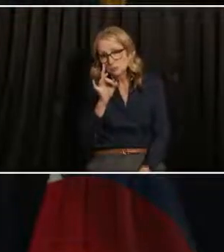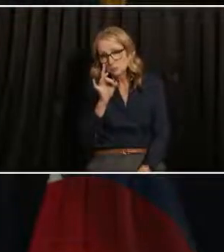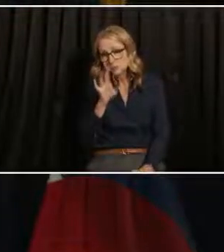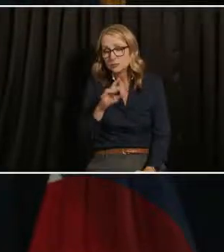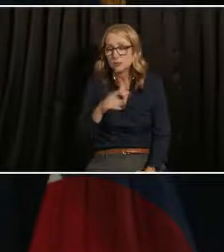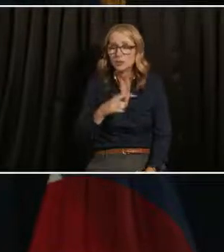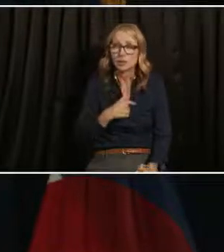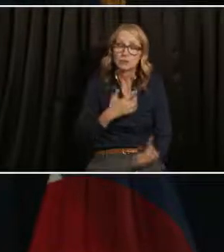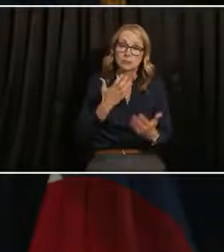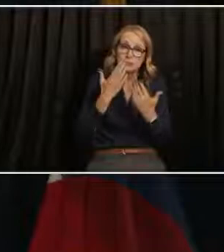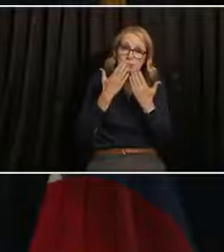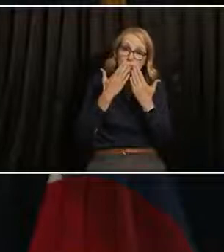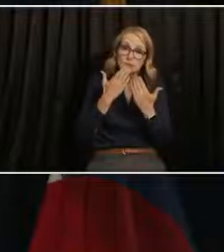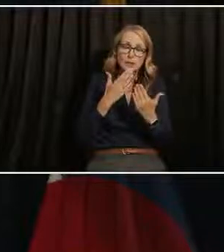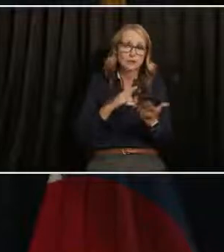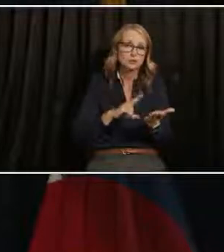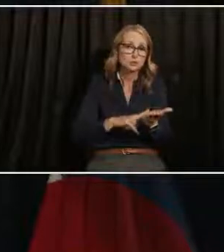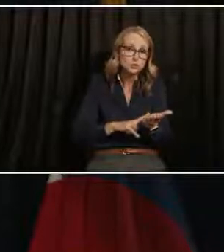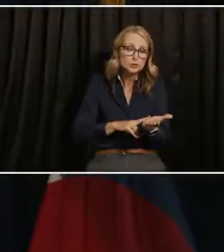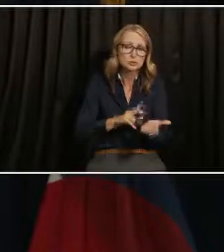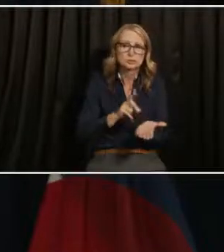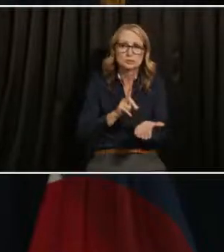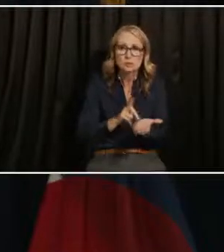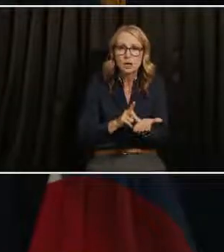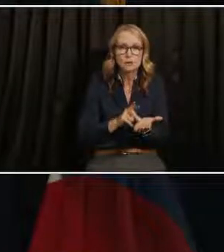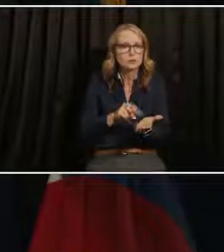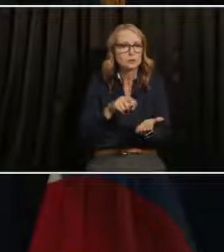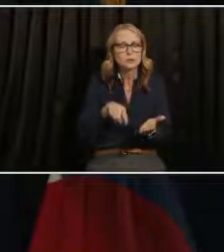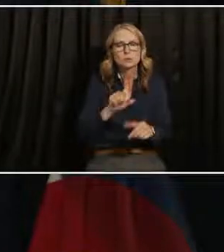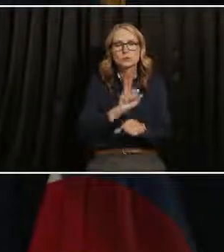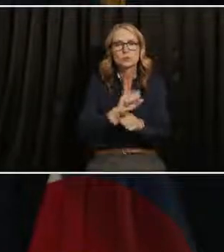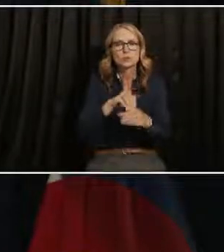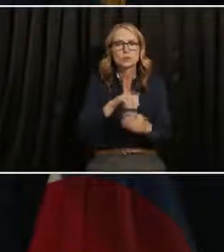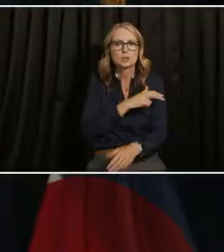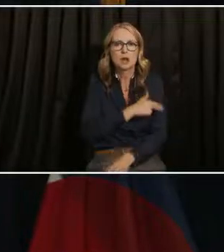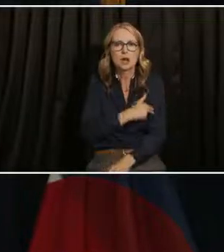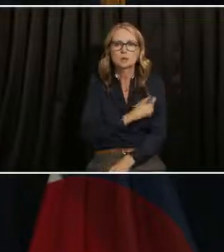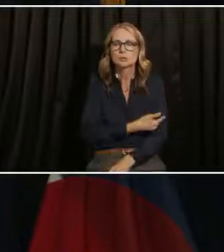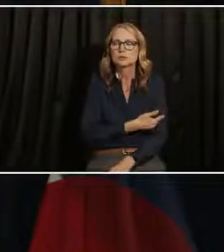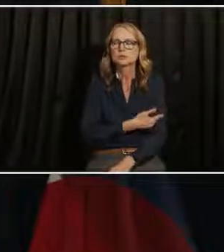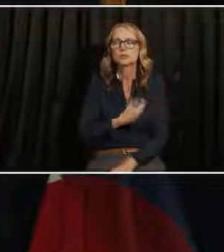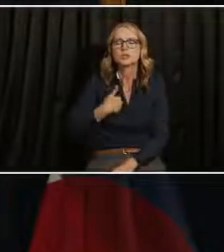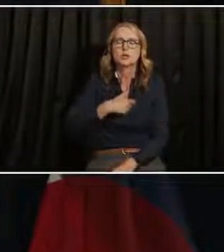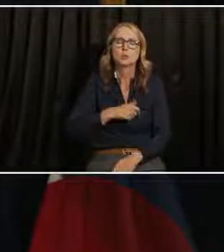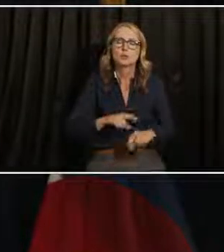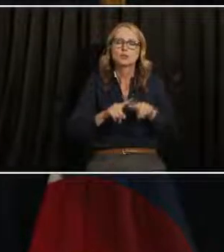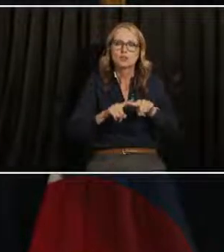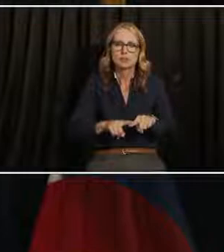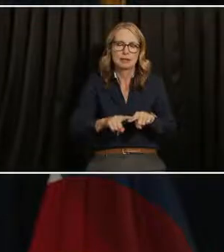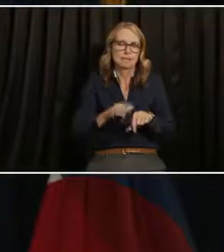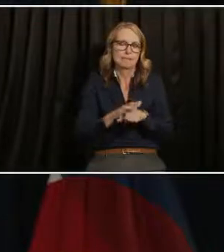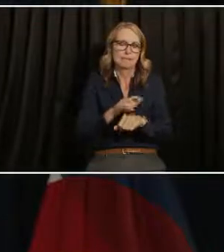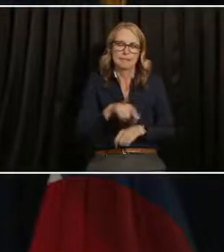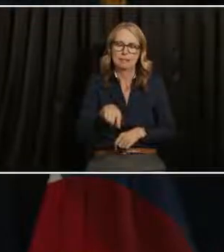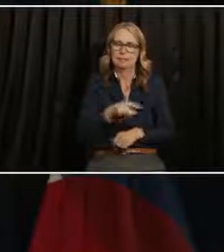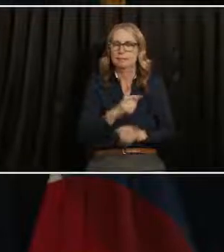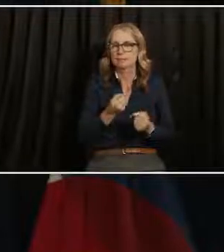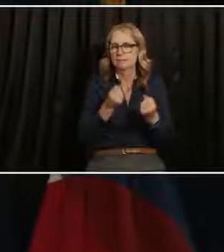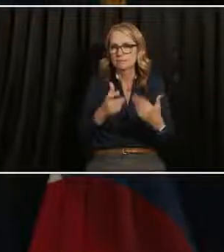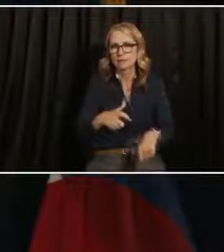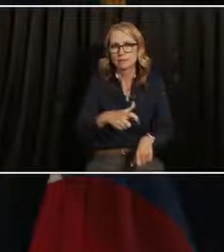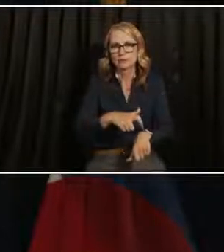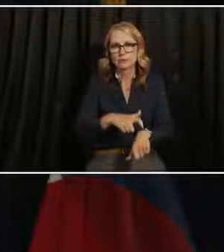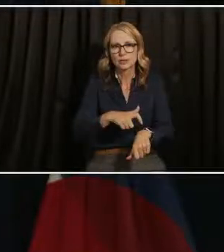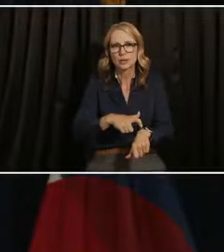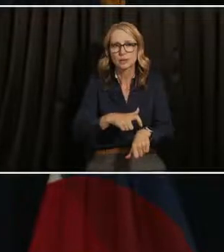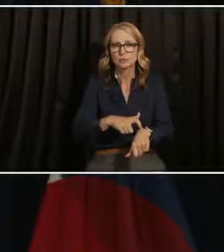nurses, our hospital workers, our doctors. They've been called upon time and time again in the initial phases of the virus at risk